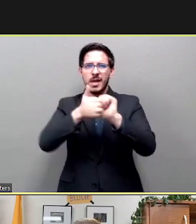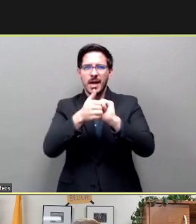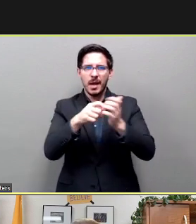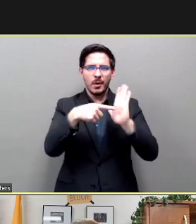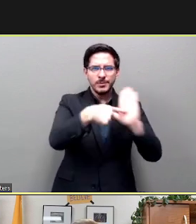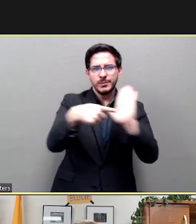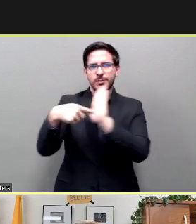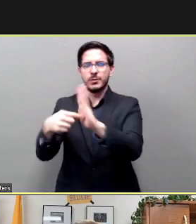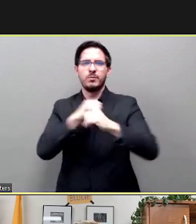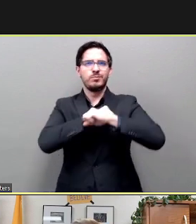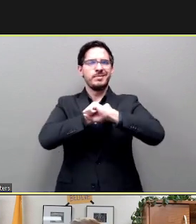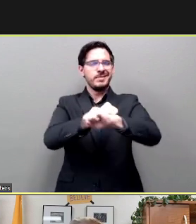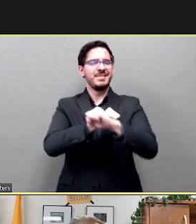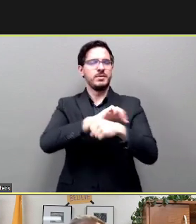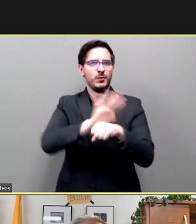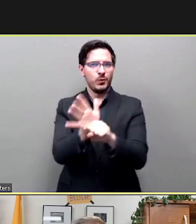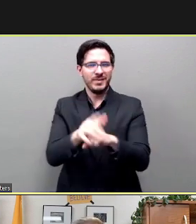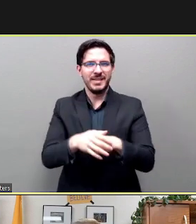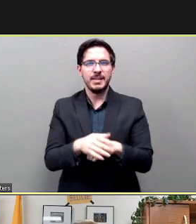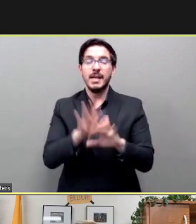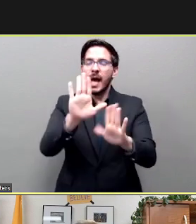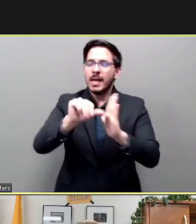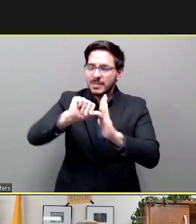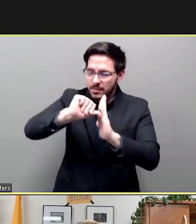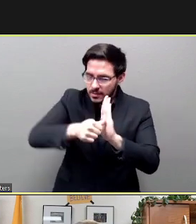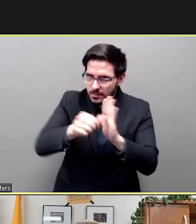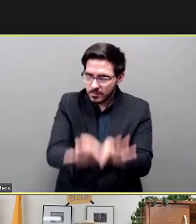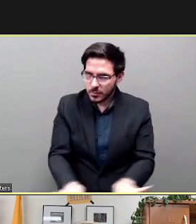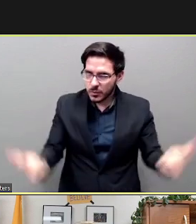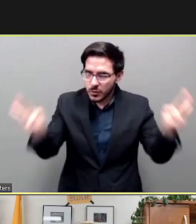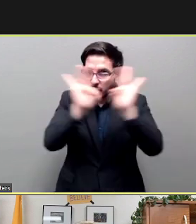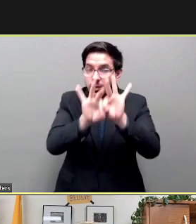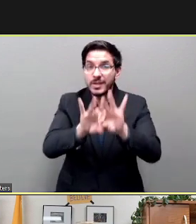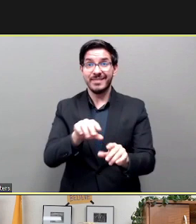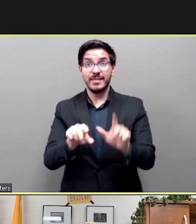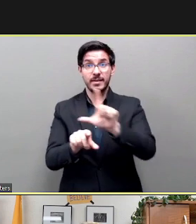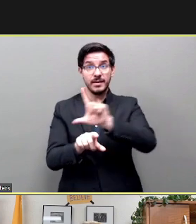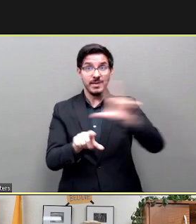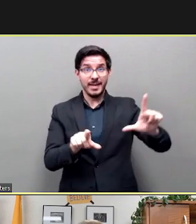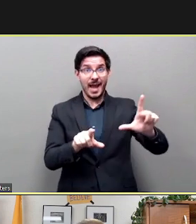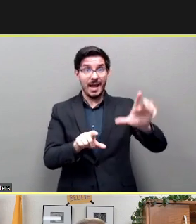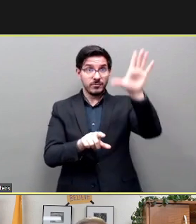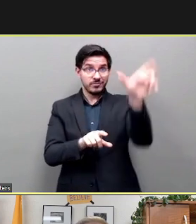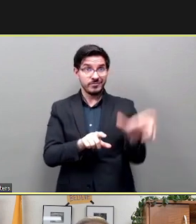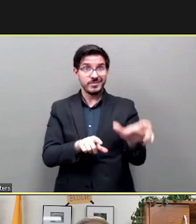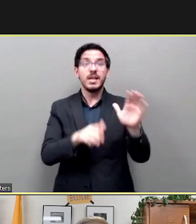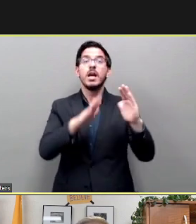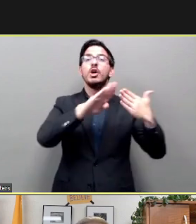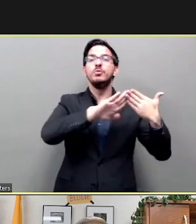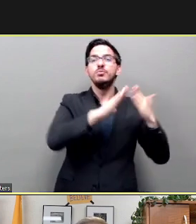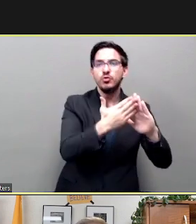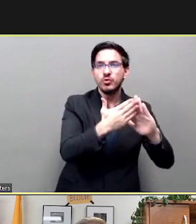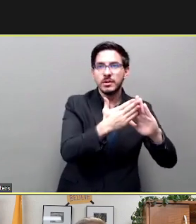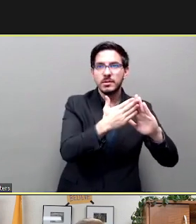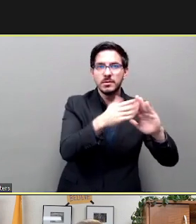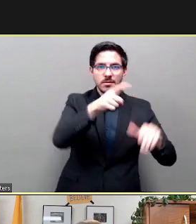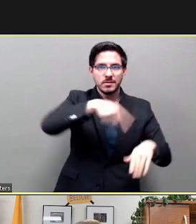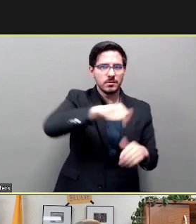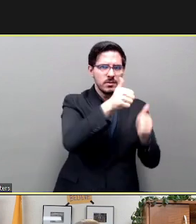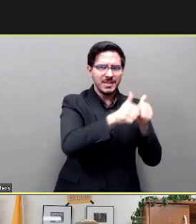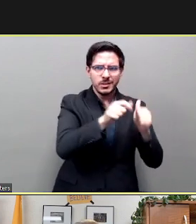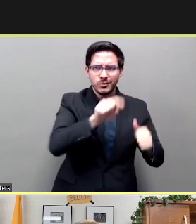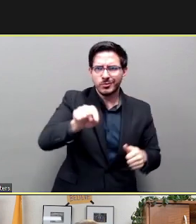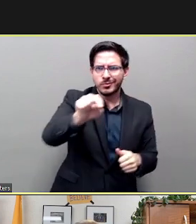from COVID. And I want to emphasize this. The map on the left is for community members in each of our communities.